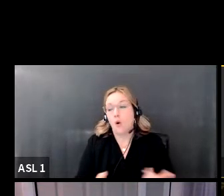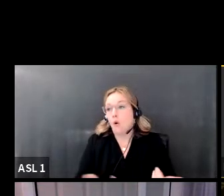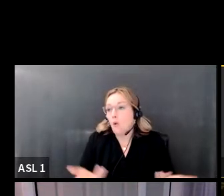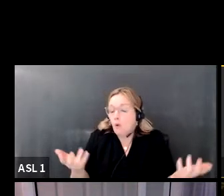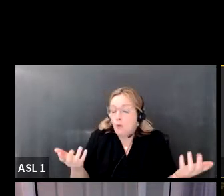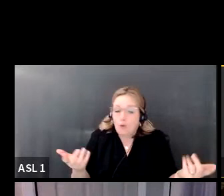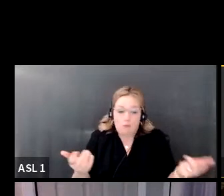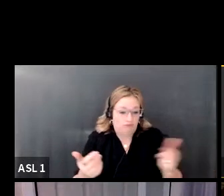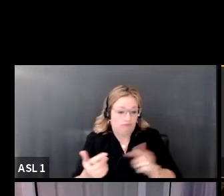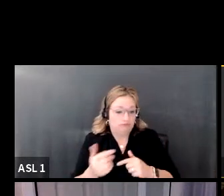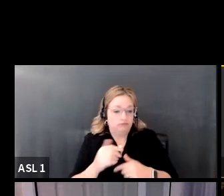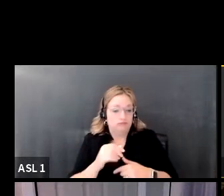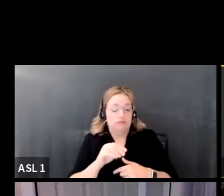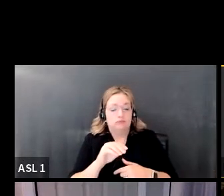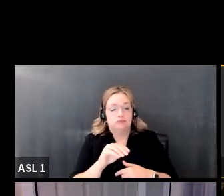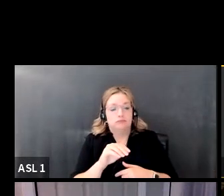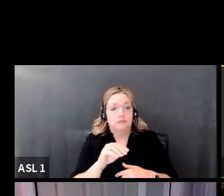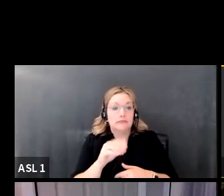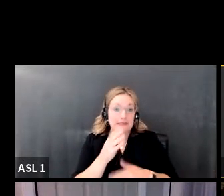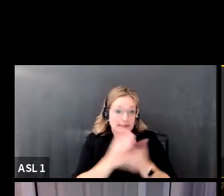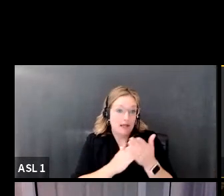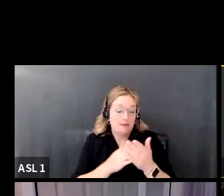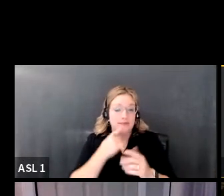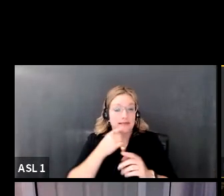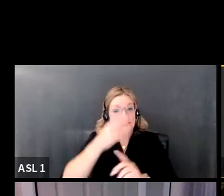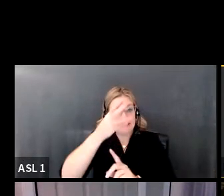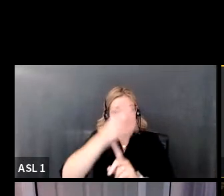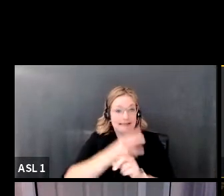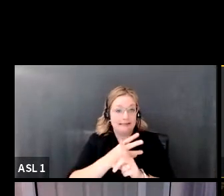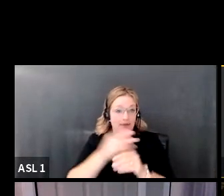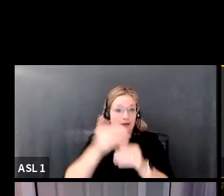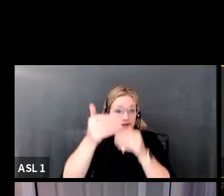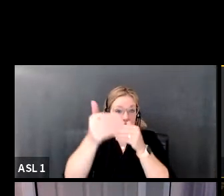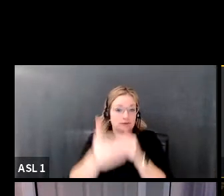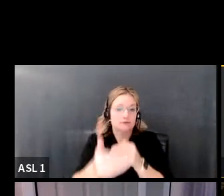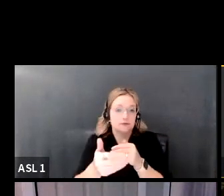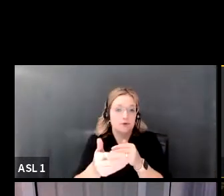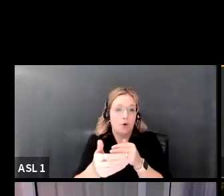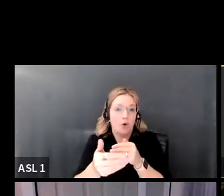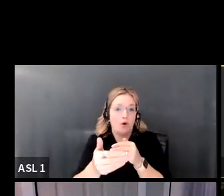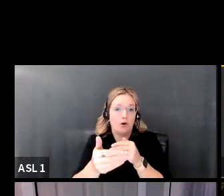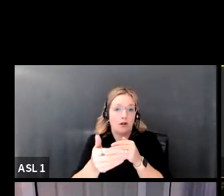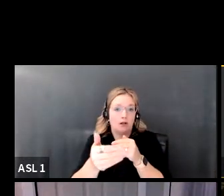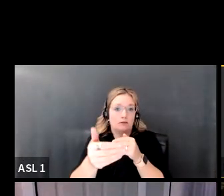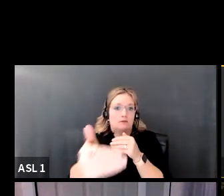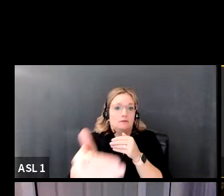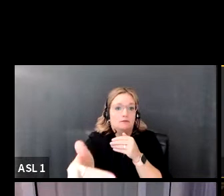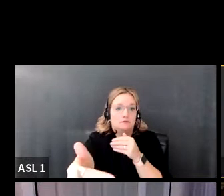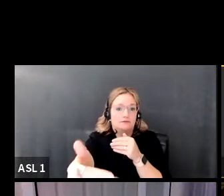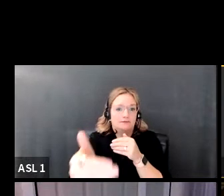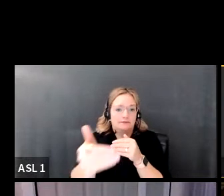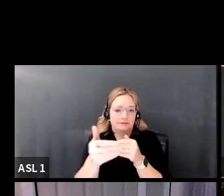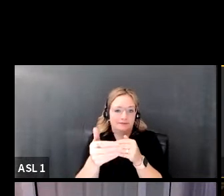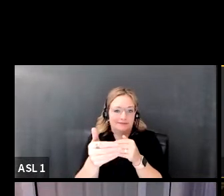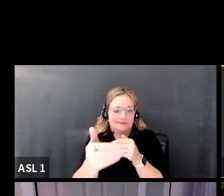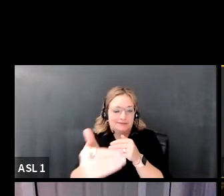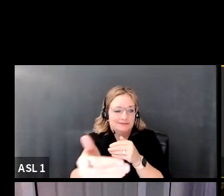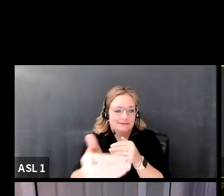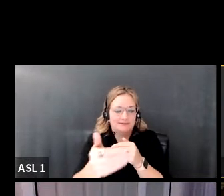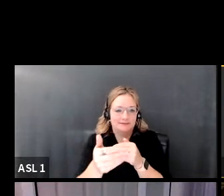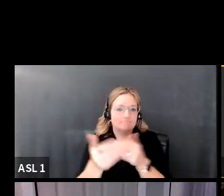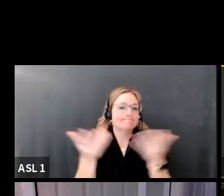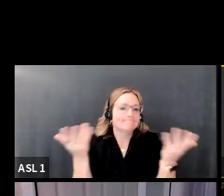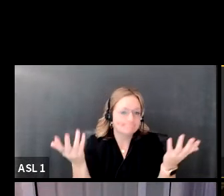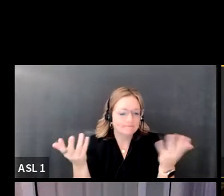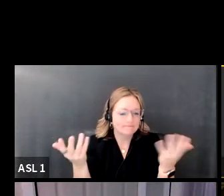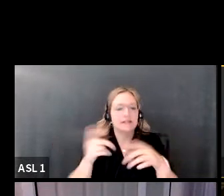neighborhood of six months or longer it depends on what you're doing the benefit ottawa has is we've seen other cities go